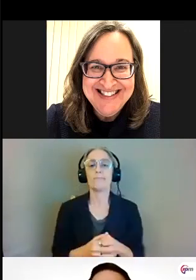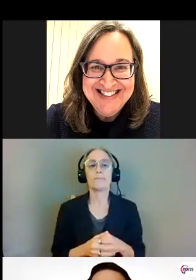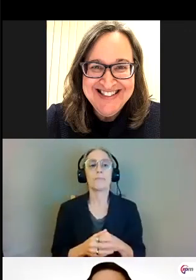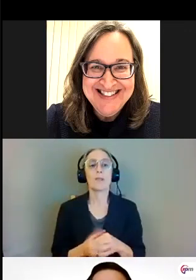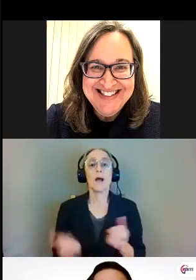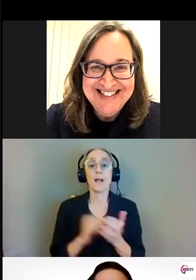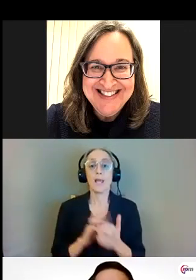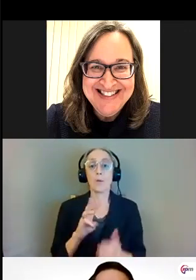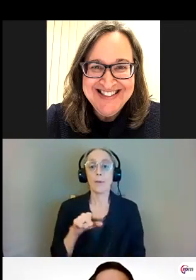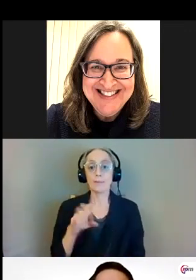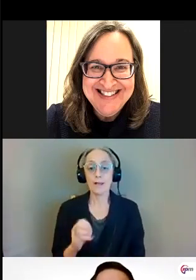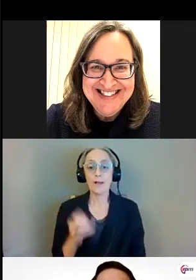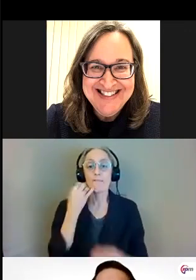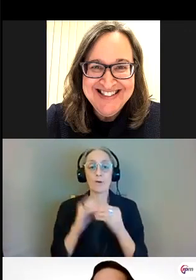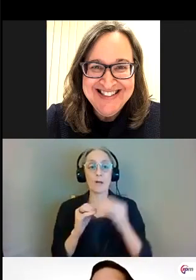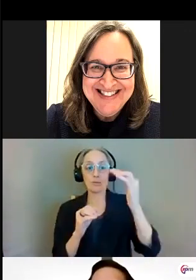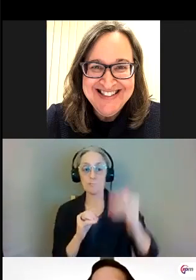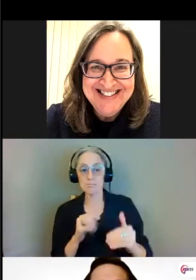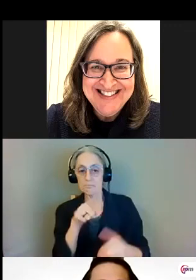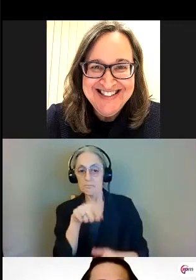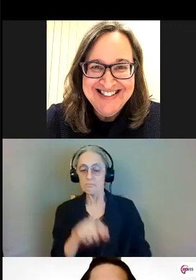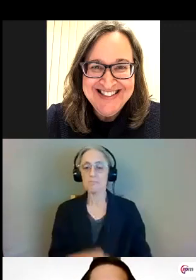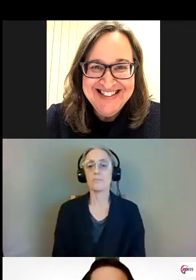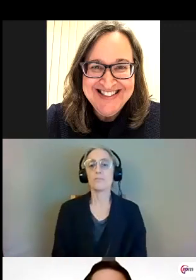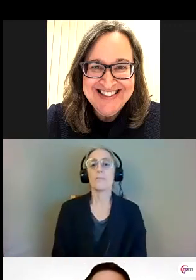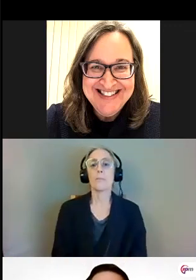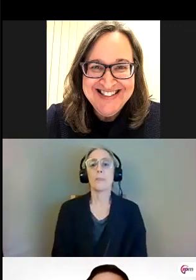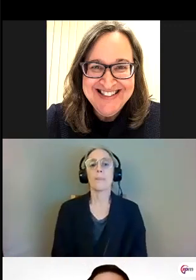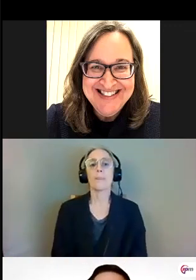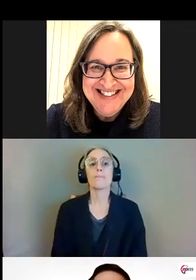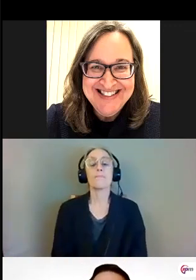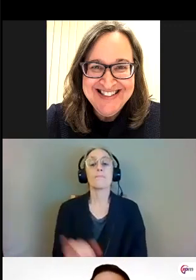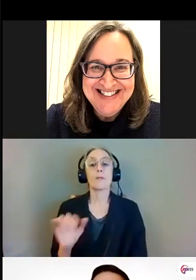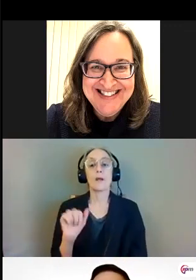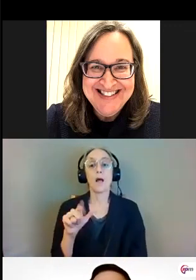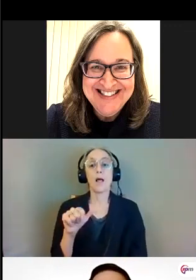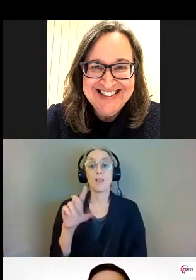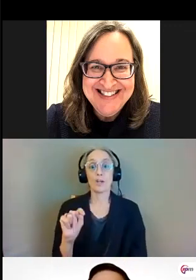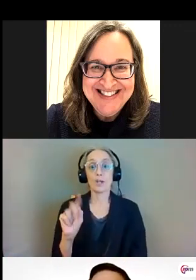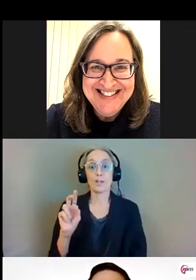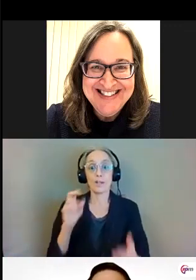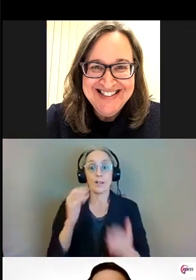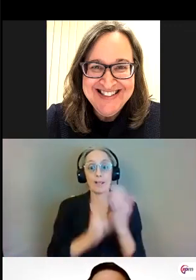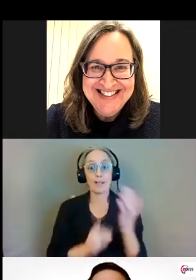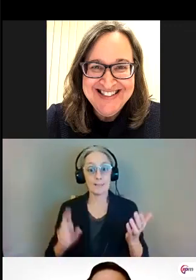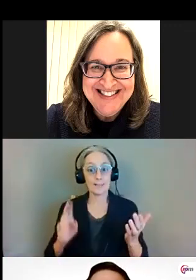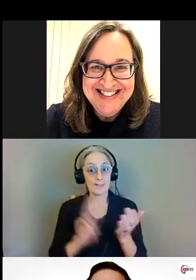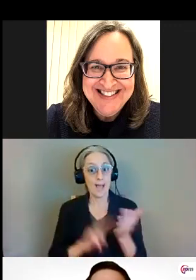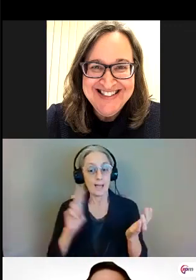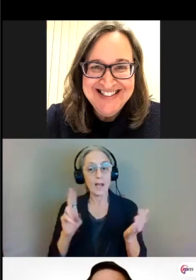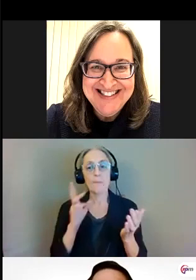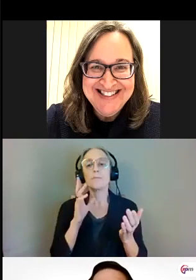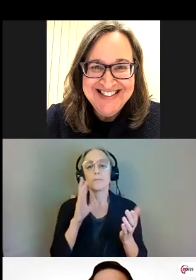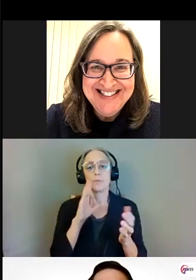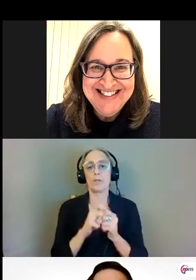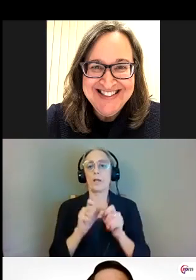website, phone number, information. Again, emphasize that signing up for alerts is the best way to just get the applicable information